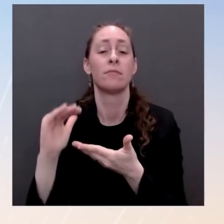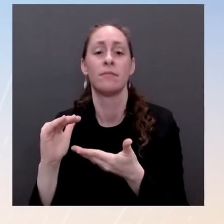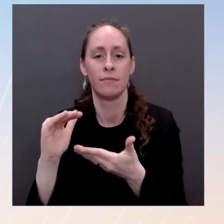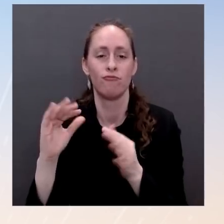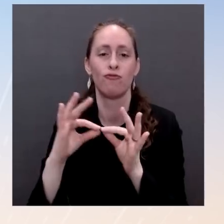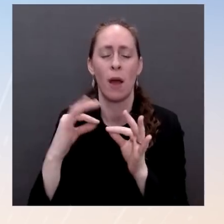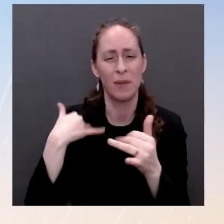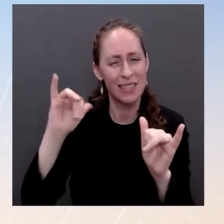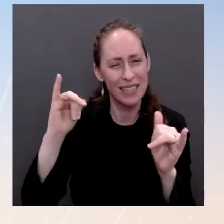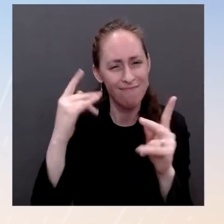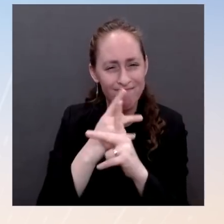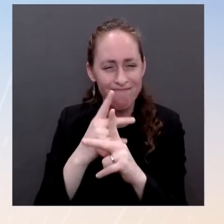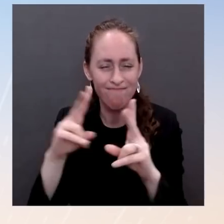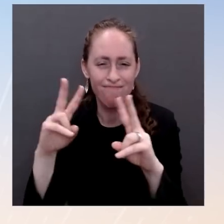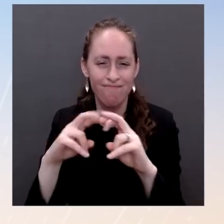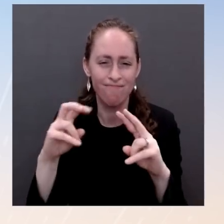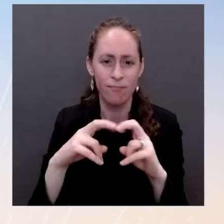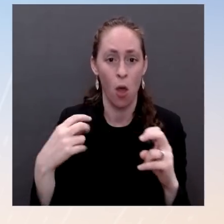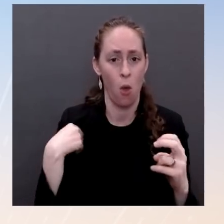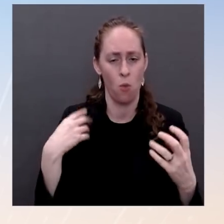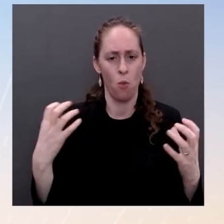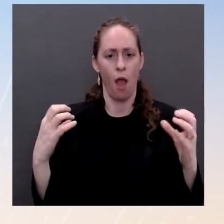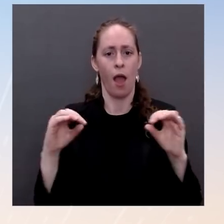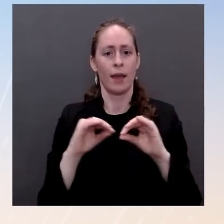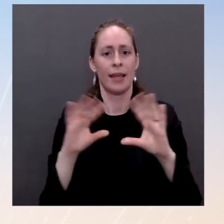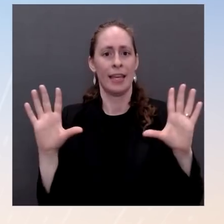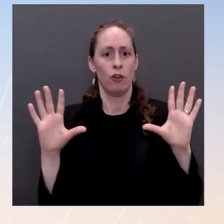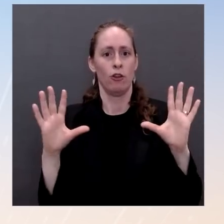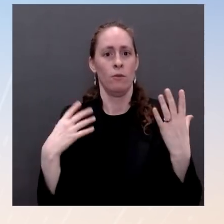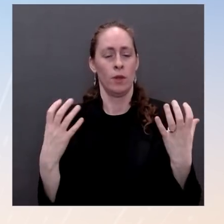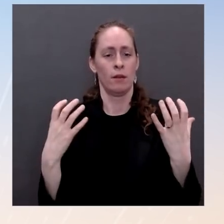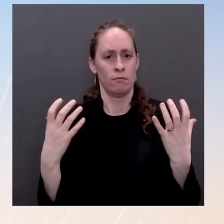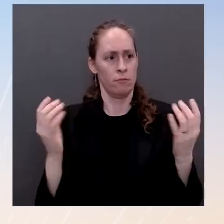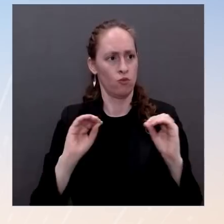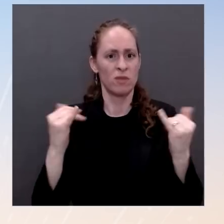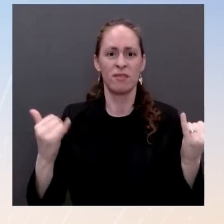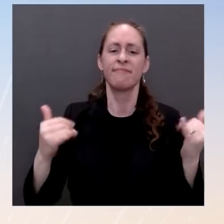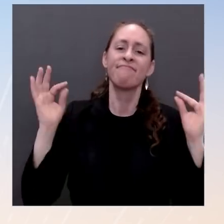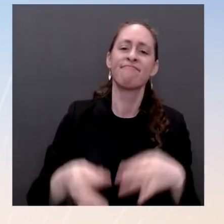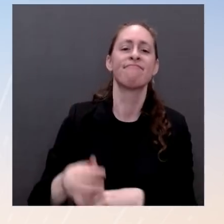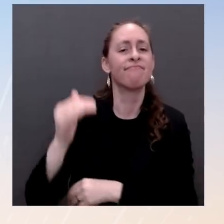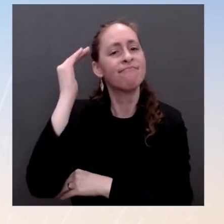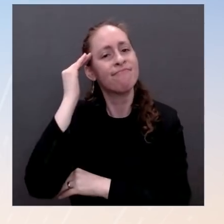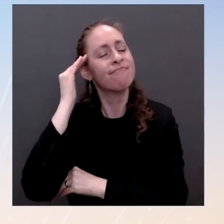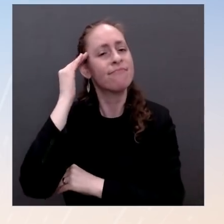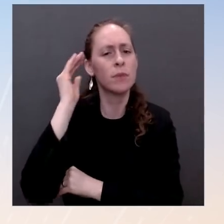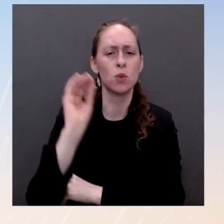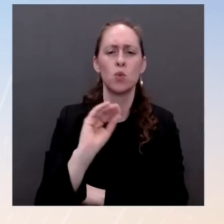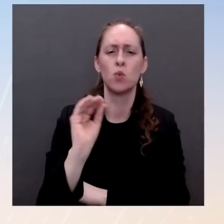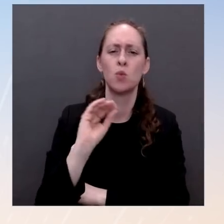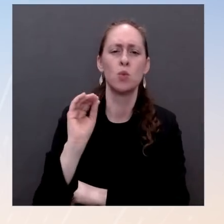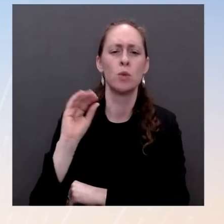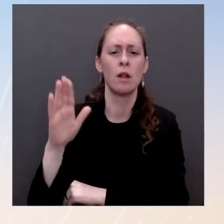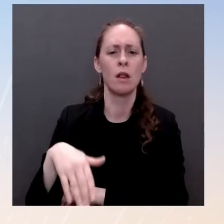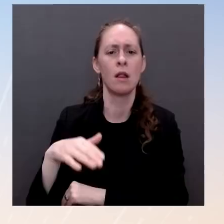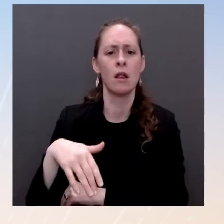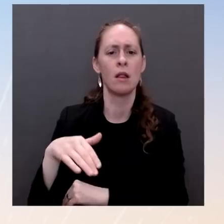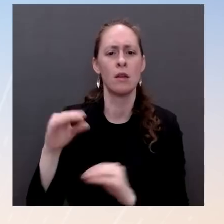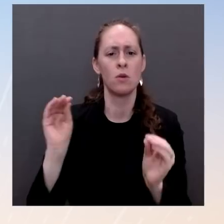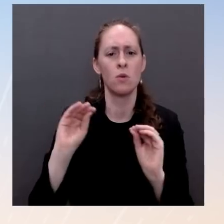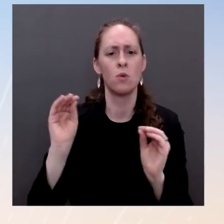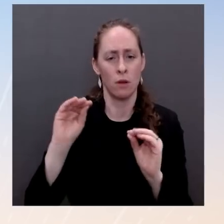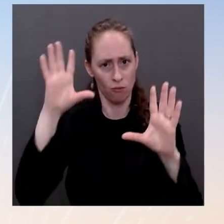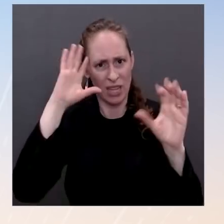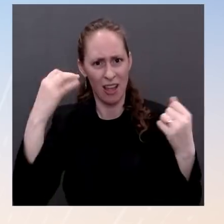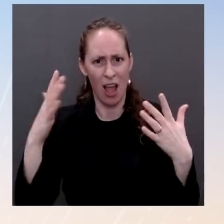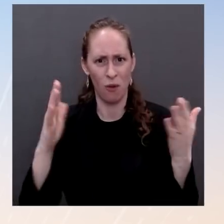to be clear, there are steps the president has taken in the past, obviously tapping the Strategic Petroleum Reserve. He has also engaged. We